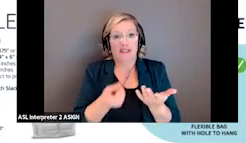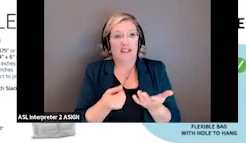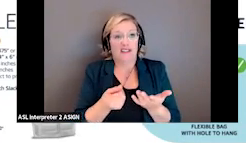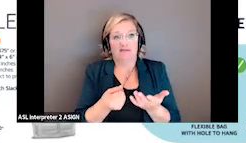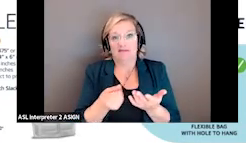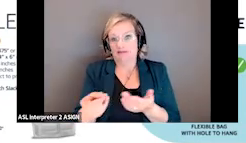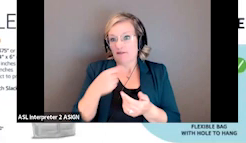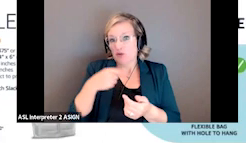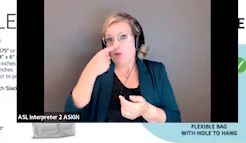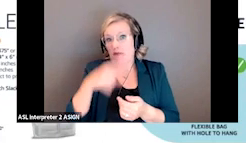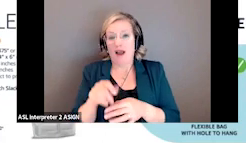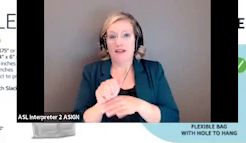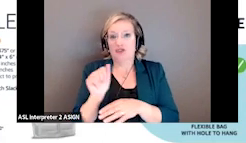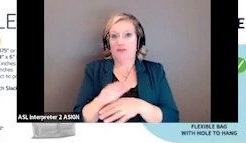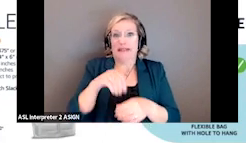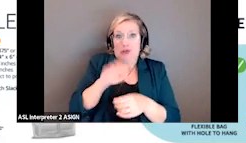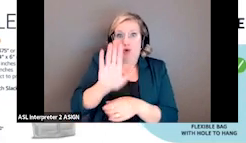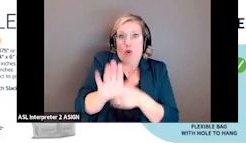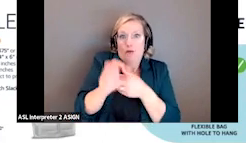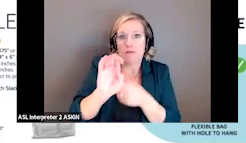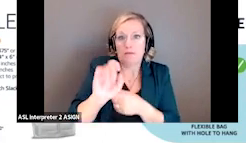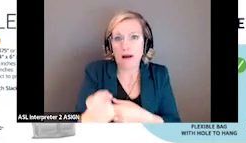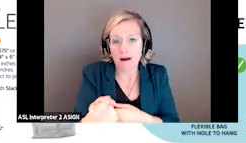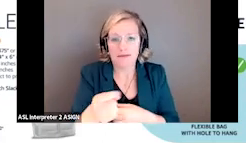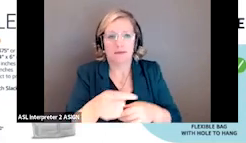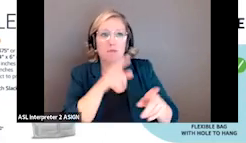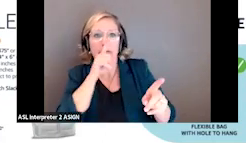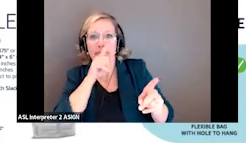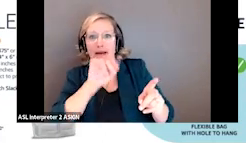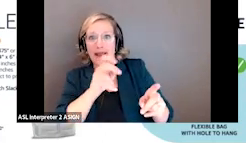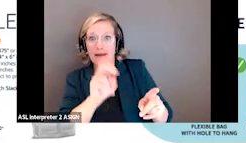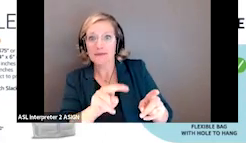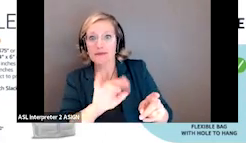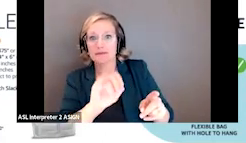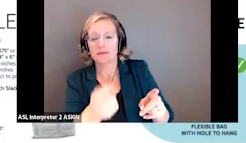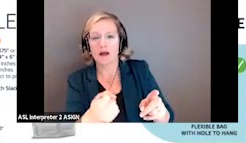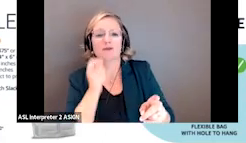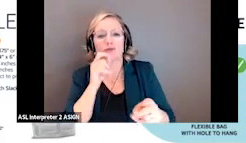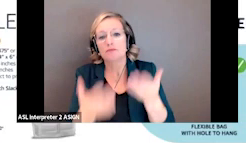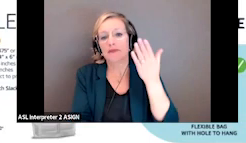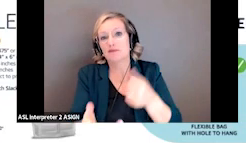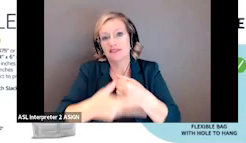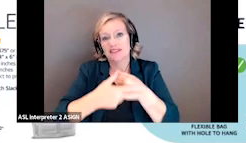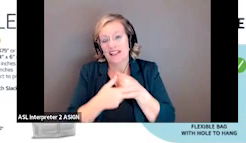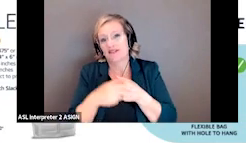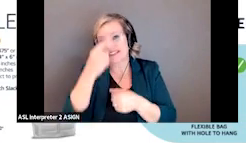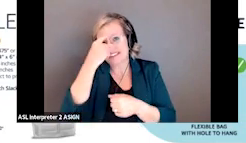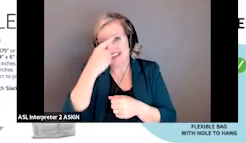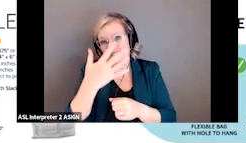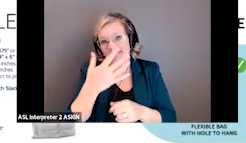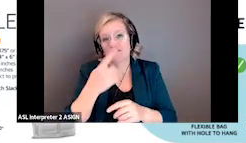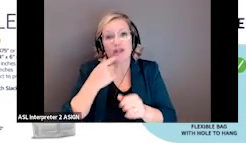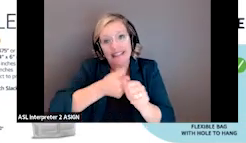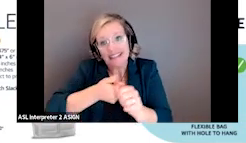to $1.70 almost on that shipping out cost. Now, it is